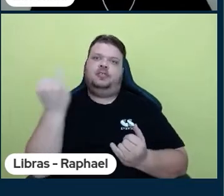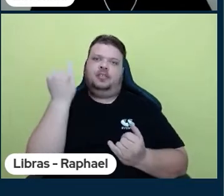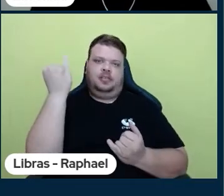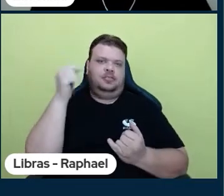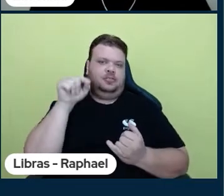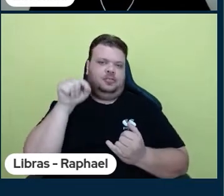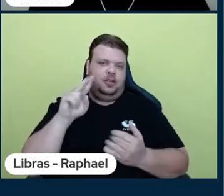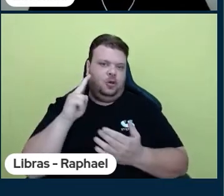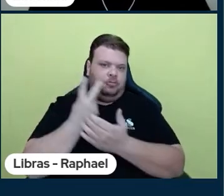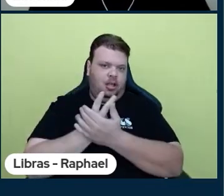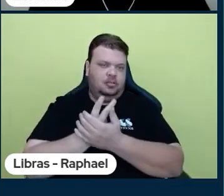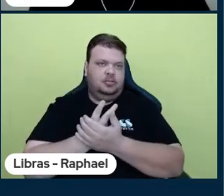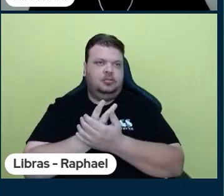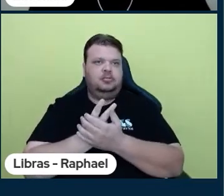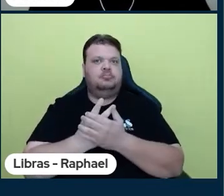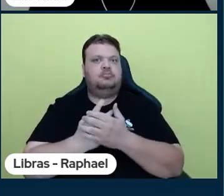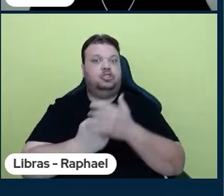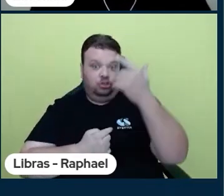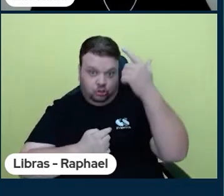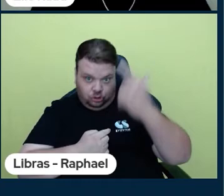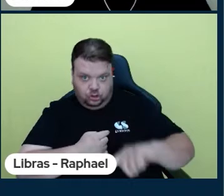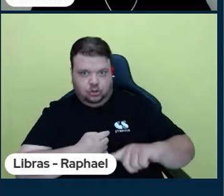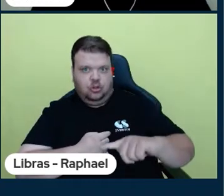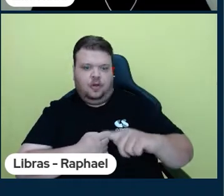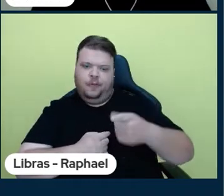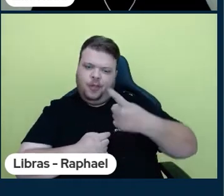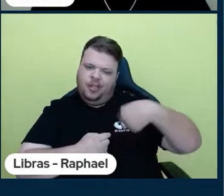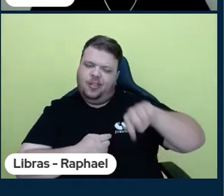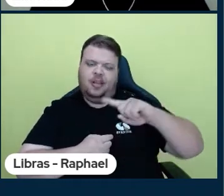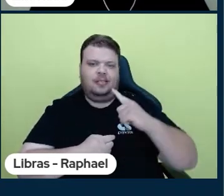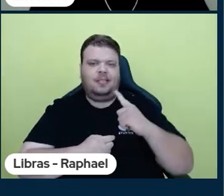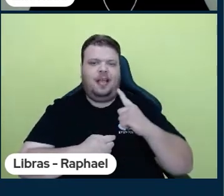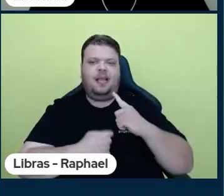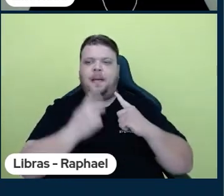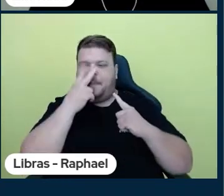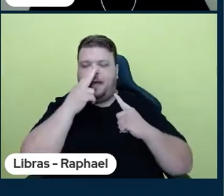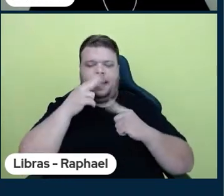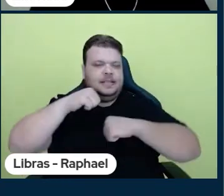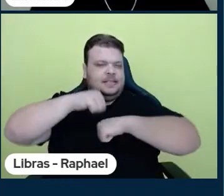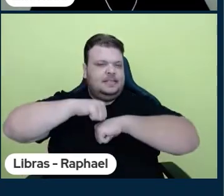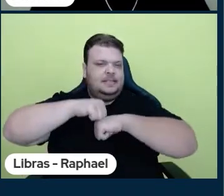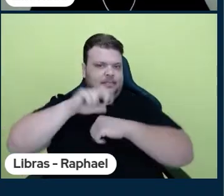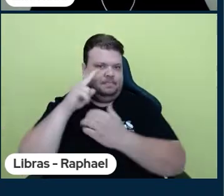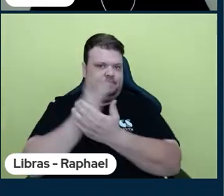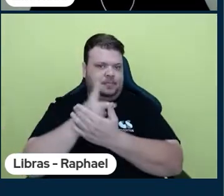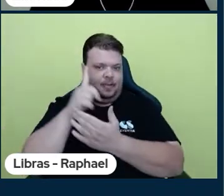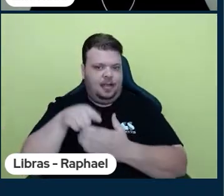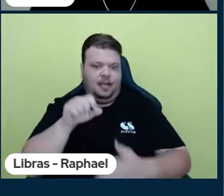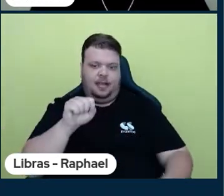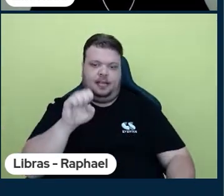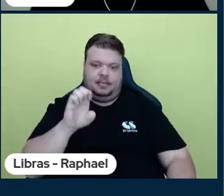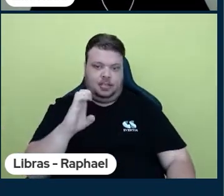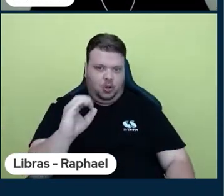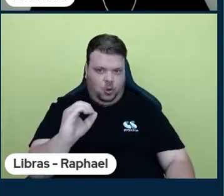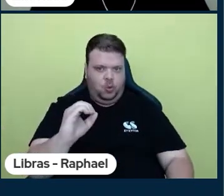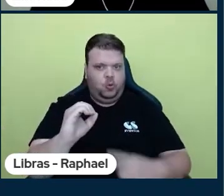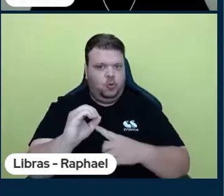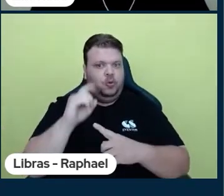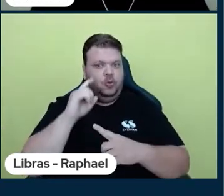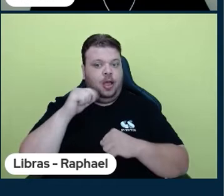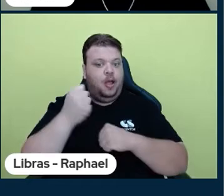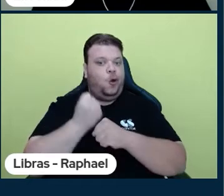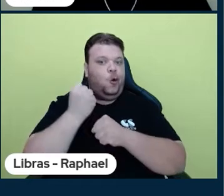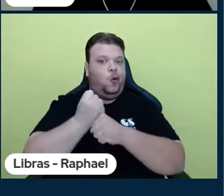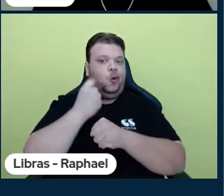your knowledge graph, is to earn a knowledge panel on Google. It's to also use the video objects, because we talked about